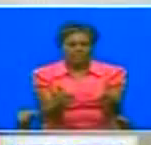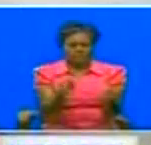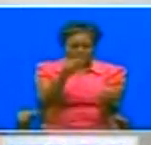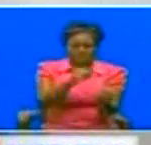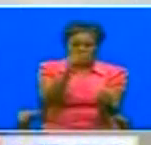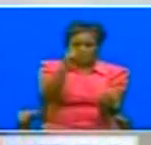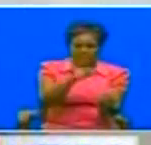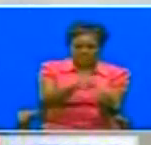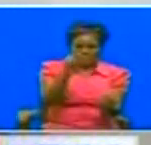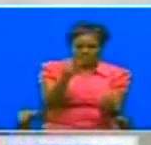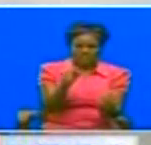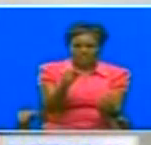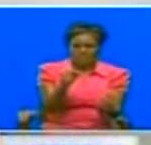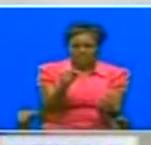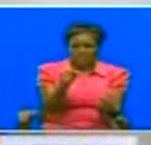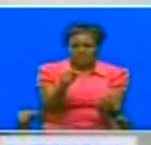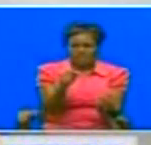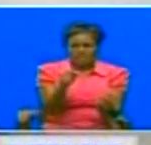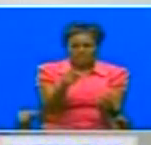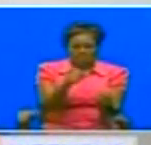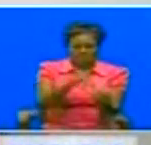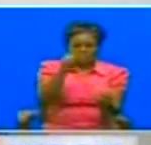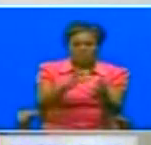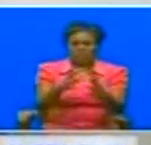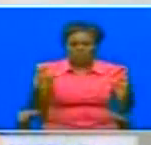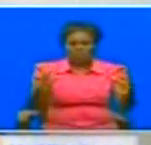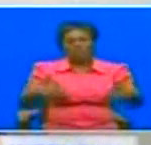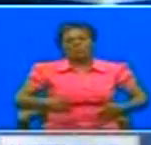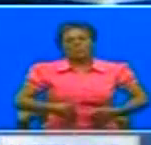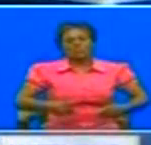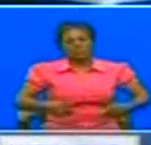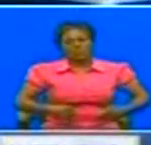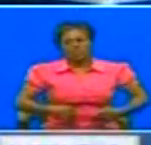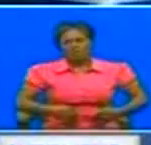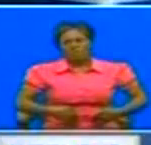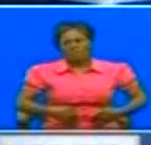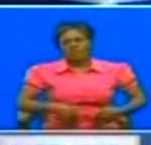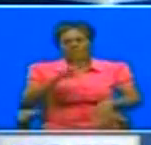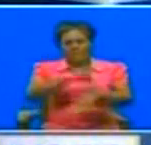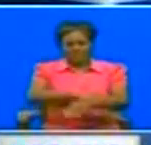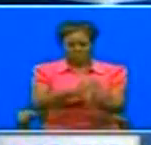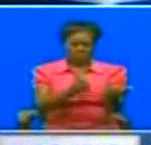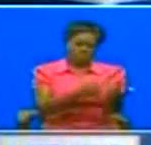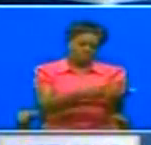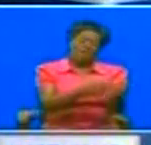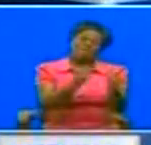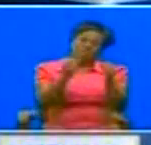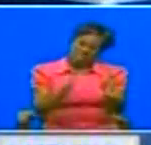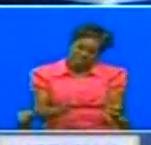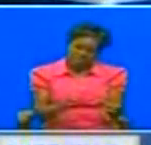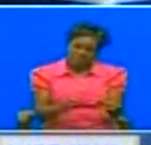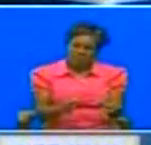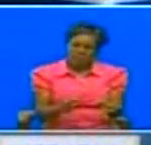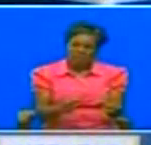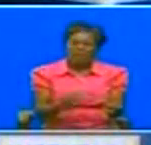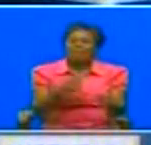test, expand testing for adolescents and children, and then get the data if that is what is missing. But we won't